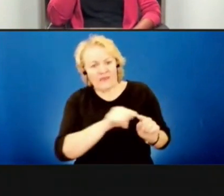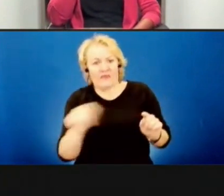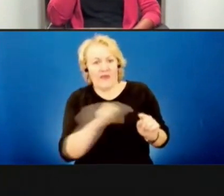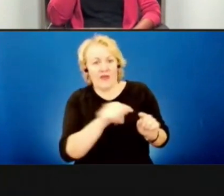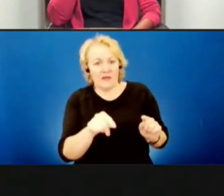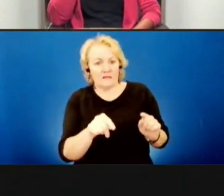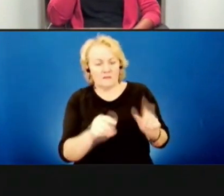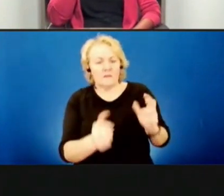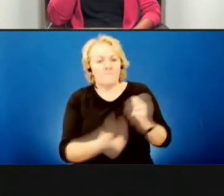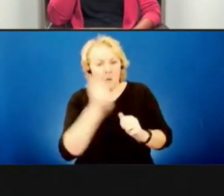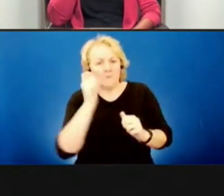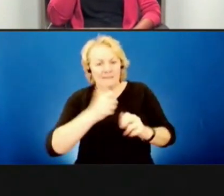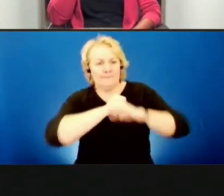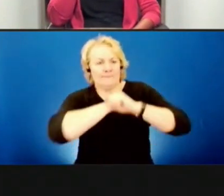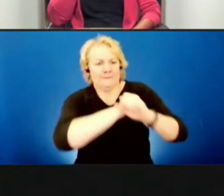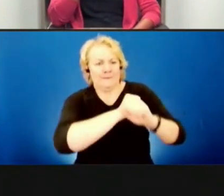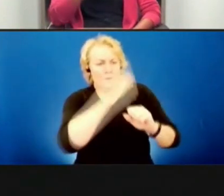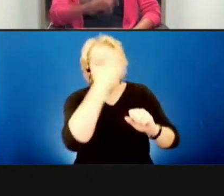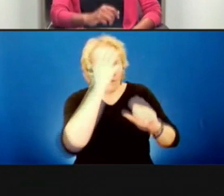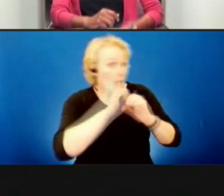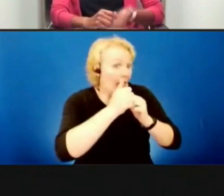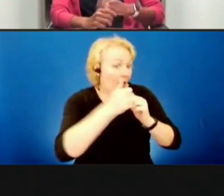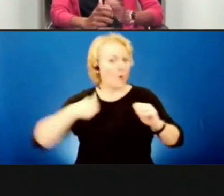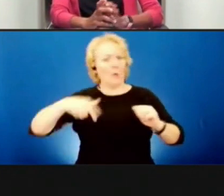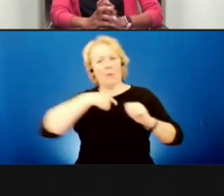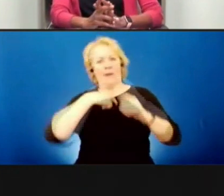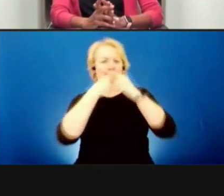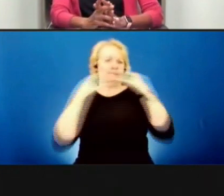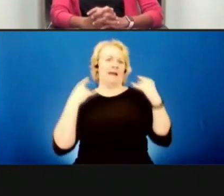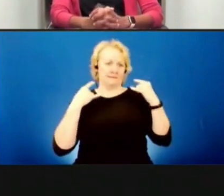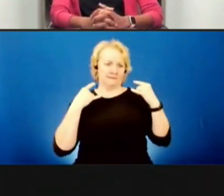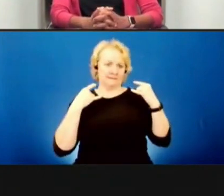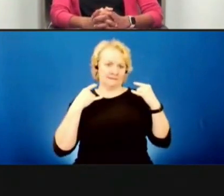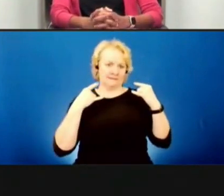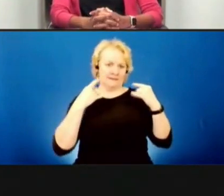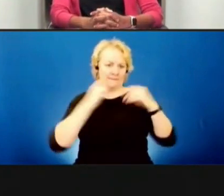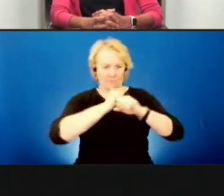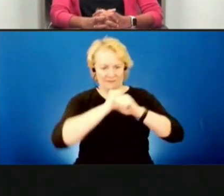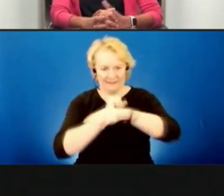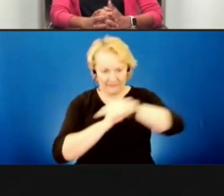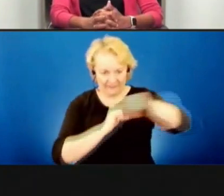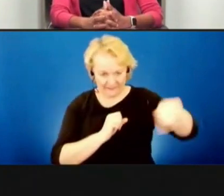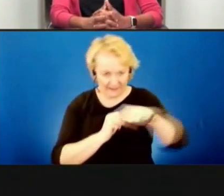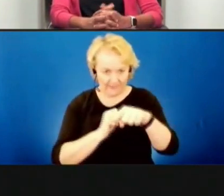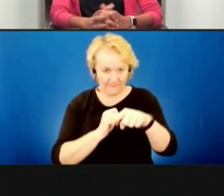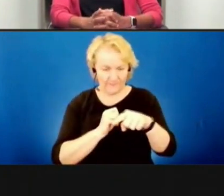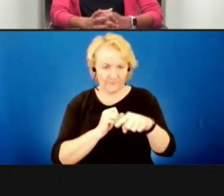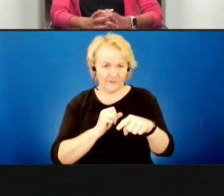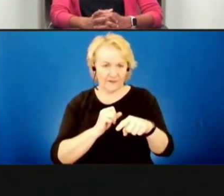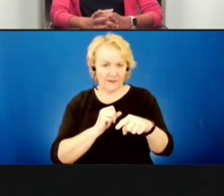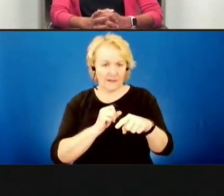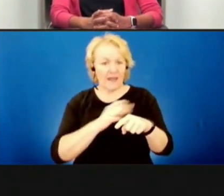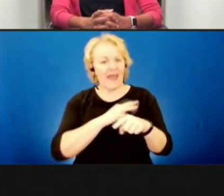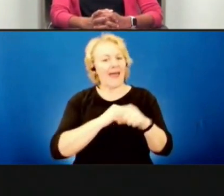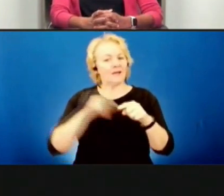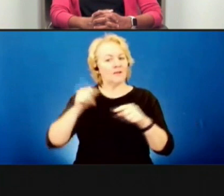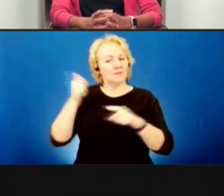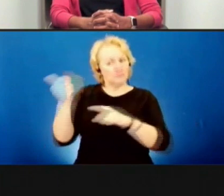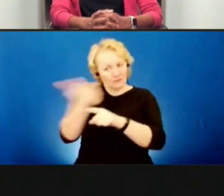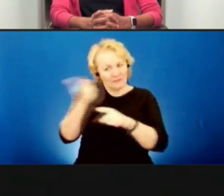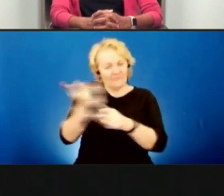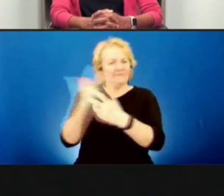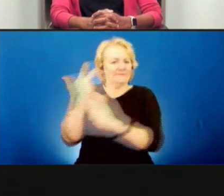to protect by wearing our mask around them. And we need to get vaccinated to protect them. And